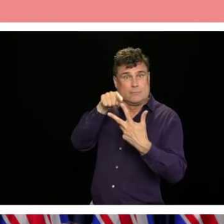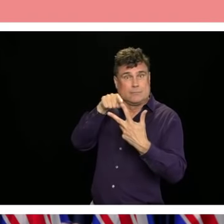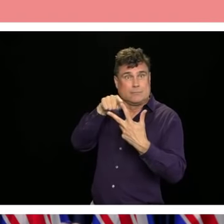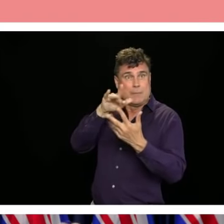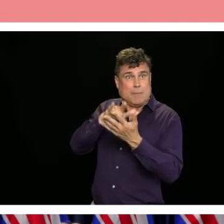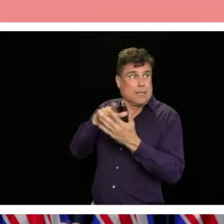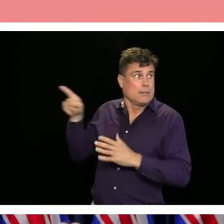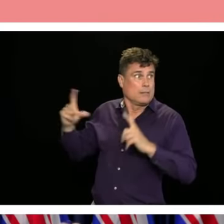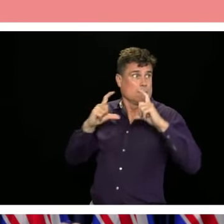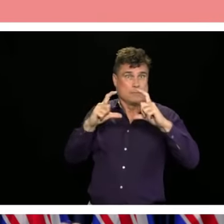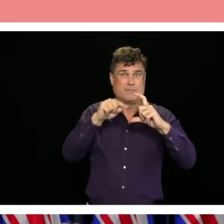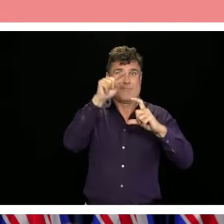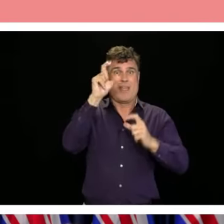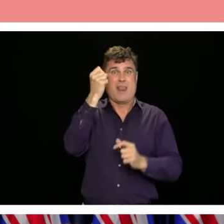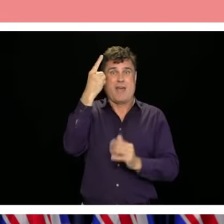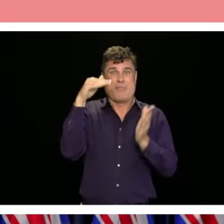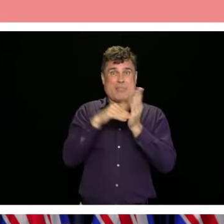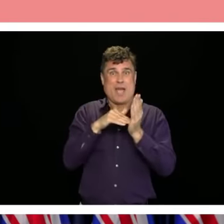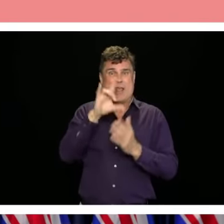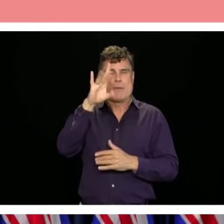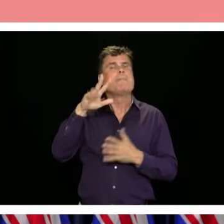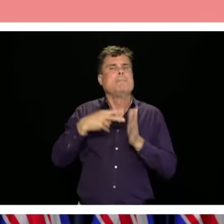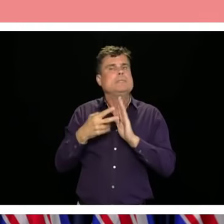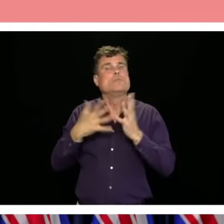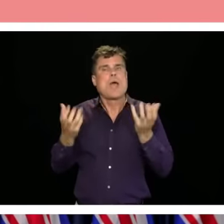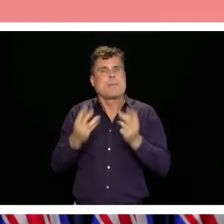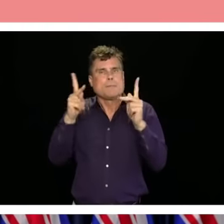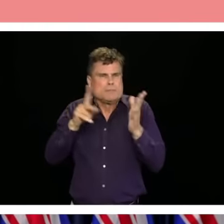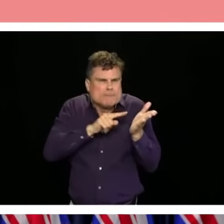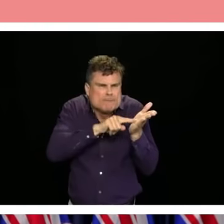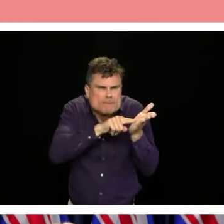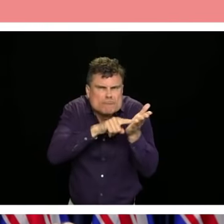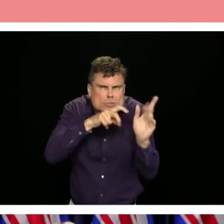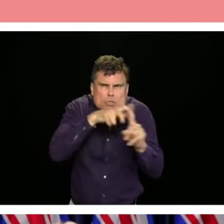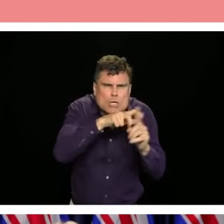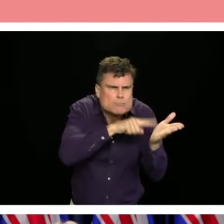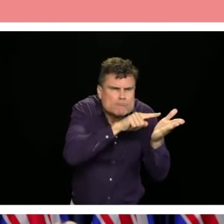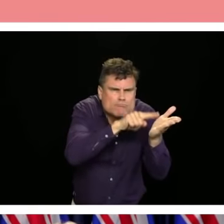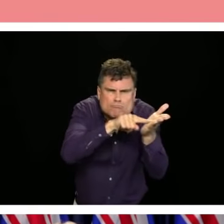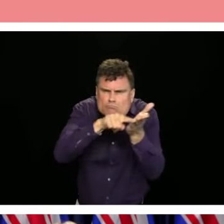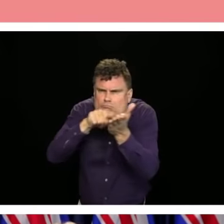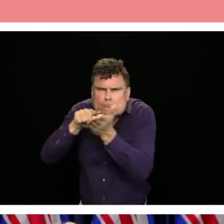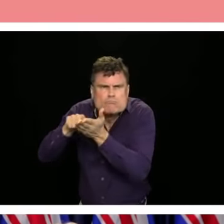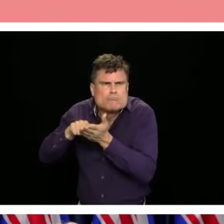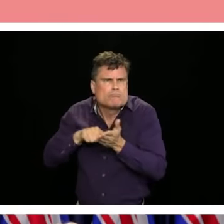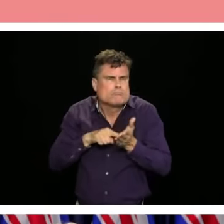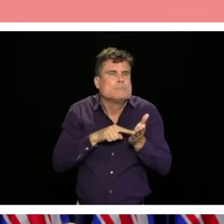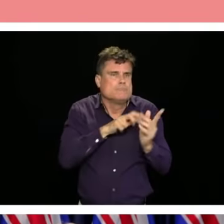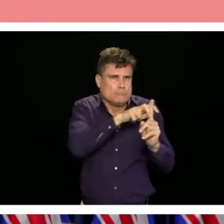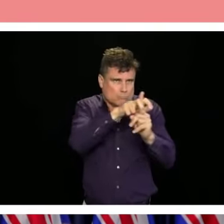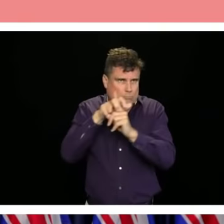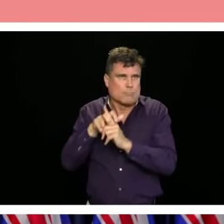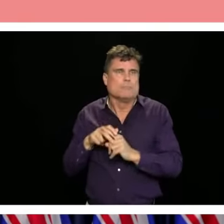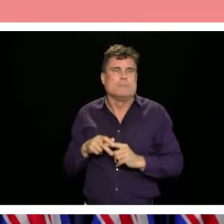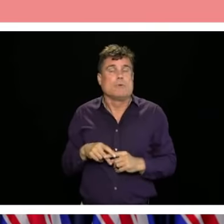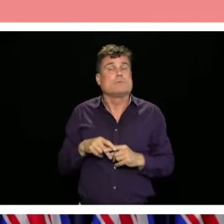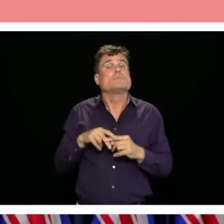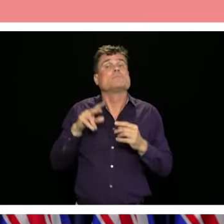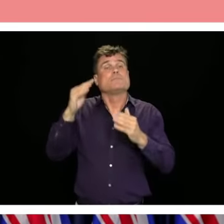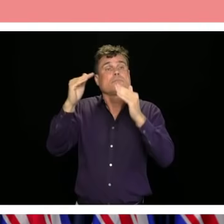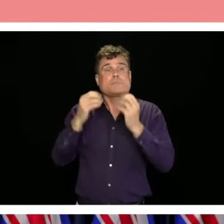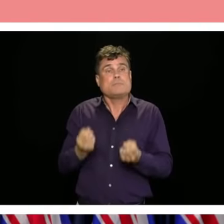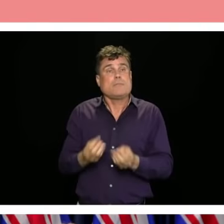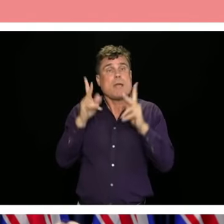So that's an important measure for us to understand as well. After March 15th, when we put in many of the public health